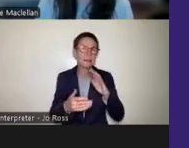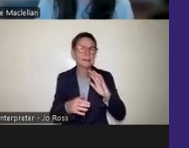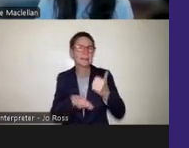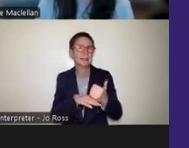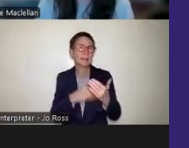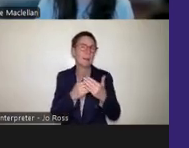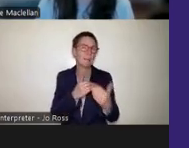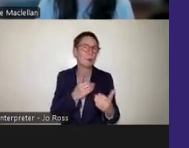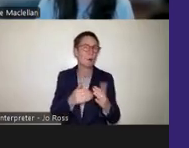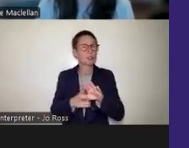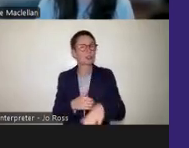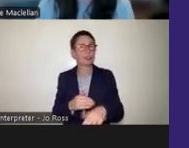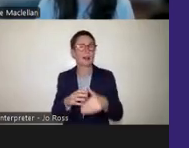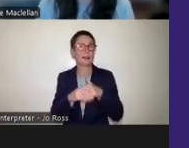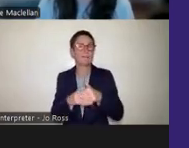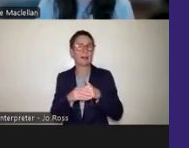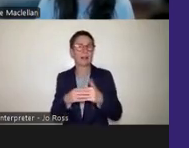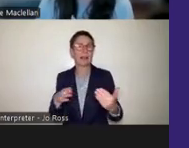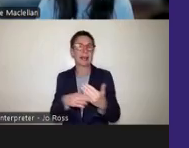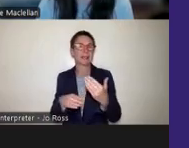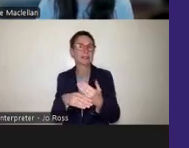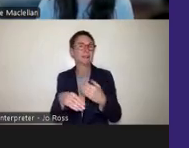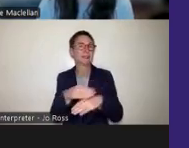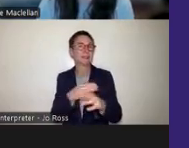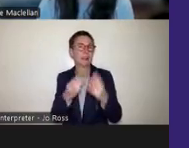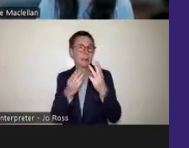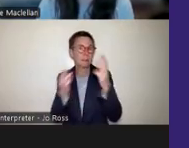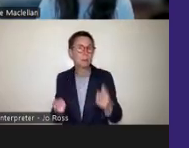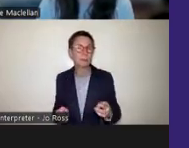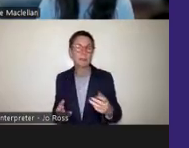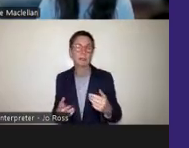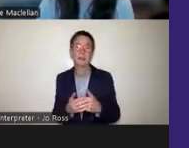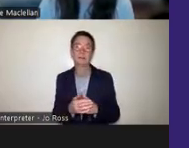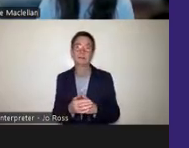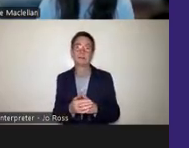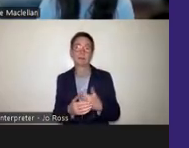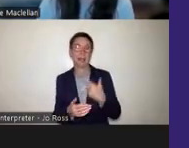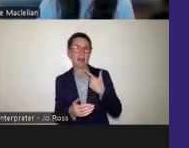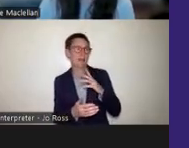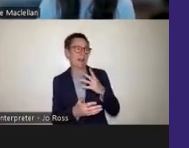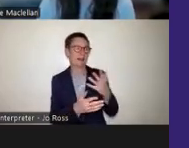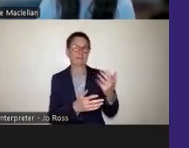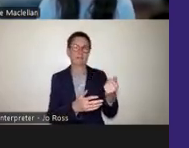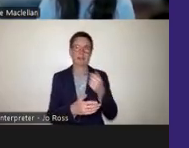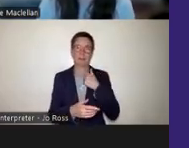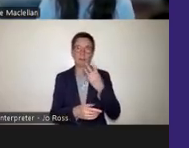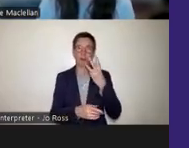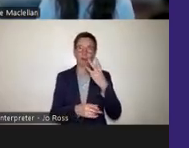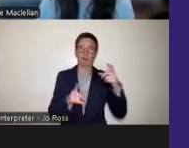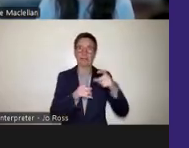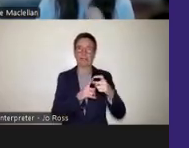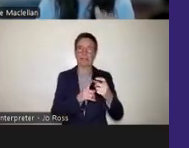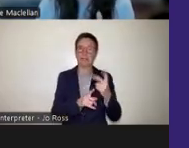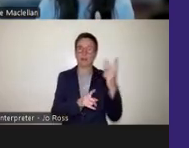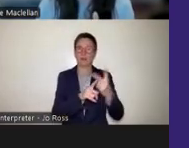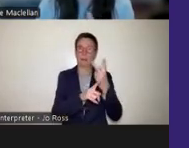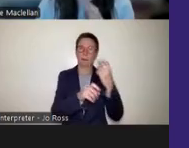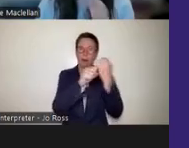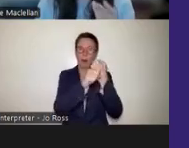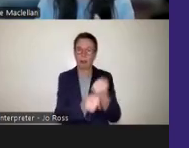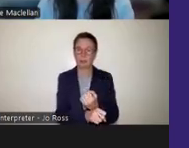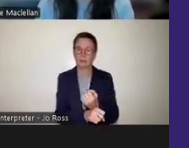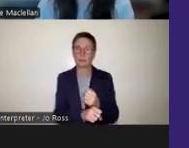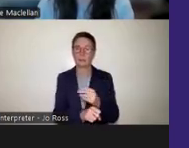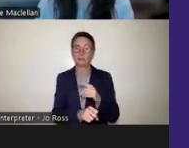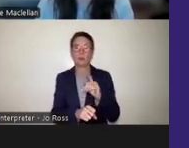museum, and invested in some 3D replicas of some of the models of things that they had. So rather than touching the artifacts